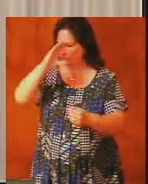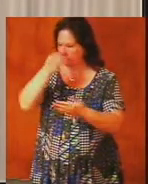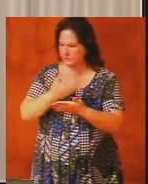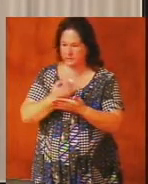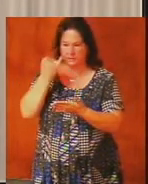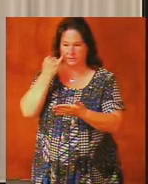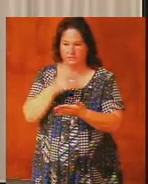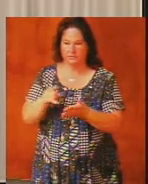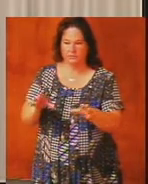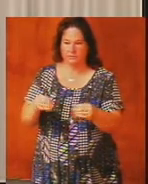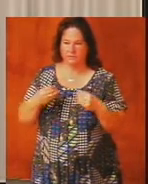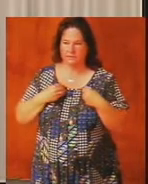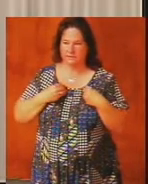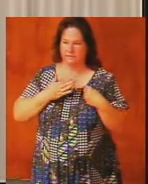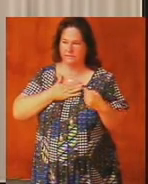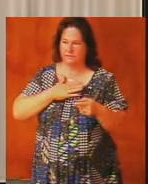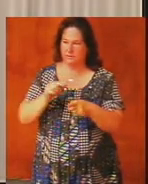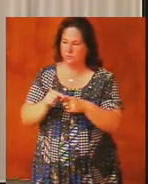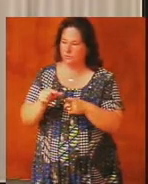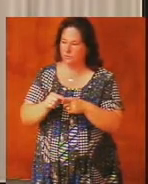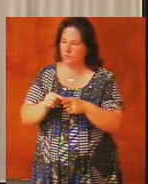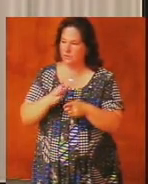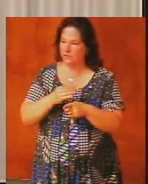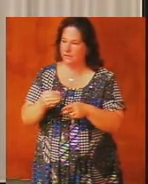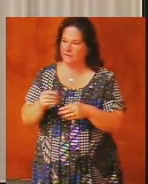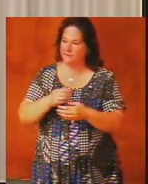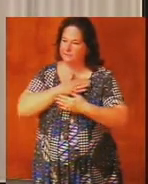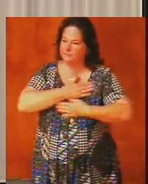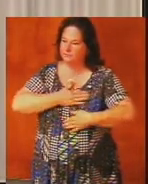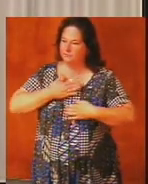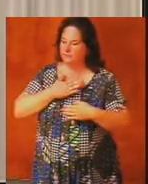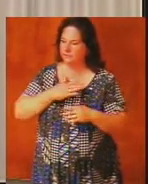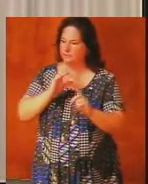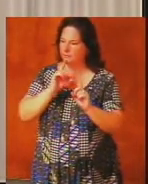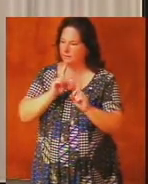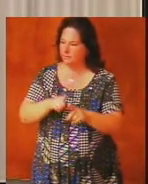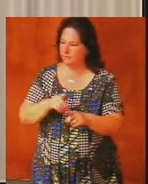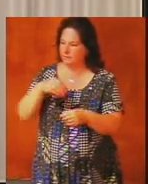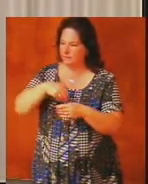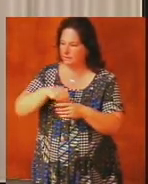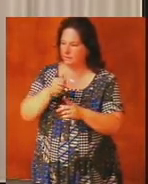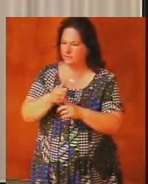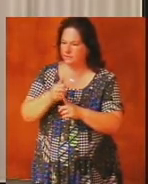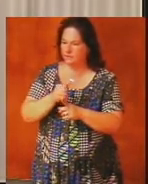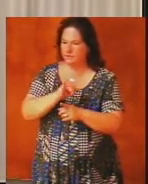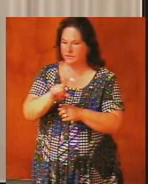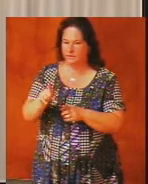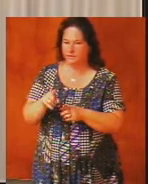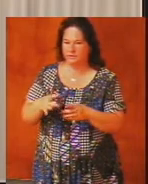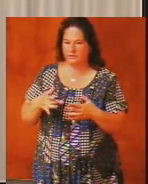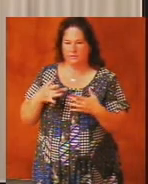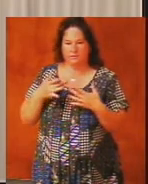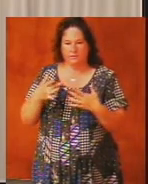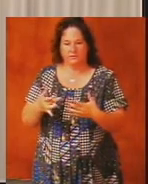you receive my words and treasure my commands within you, so that you incline your ear to wisdom